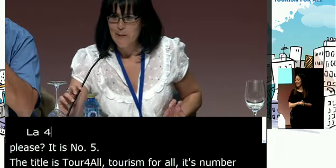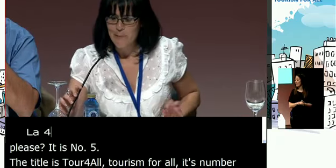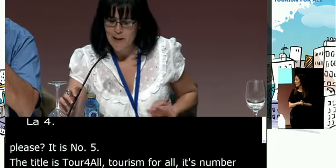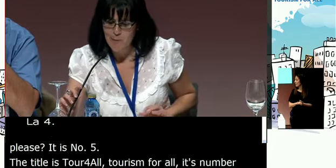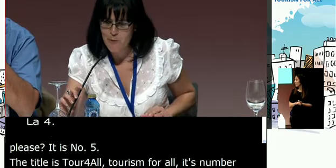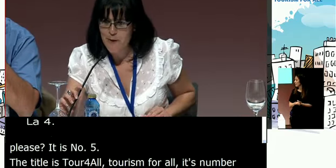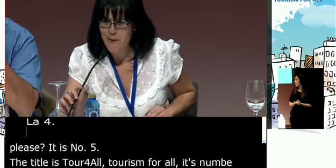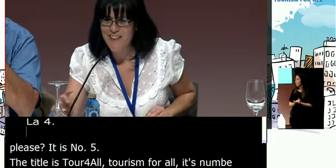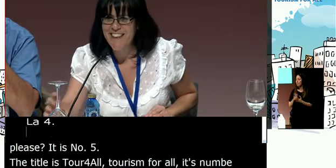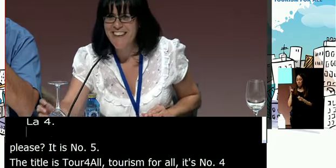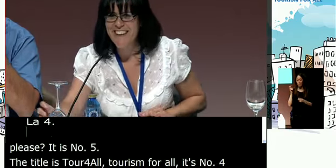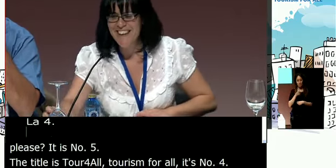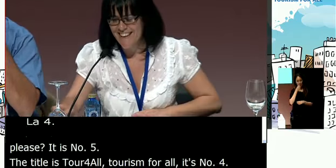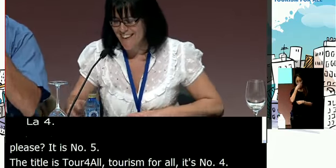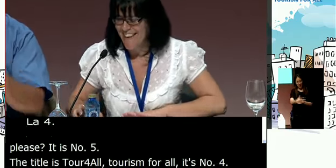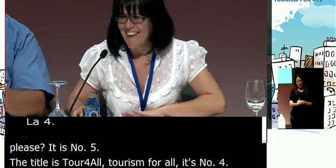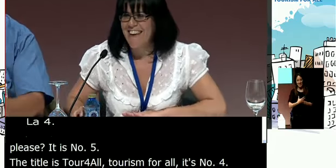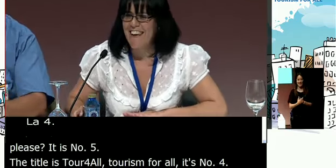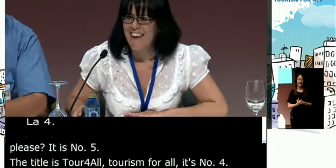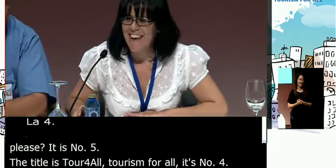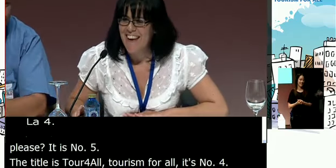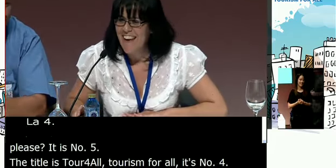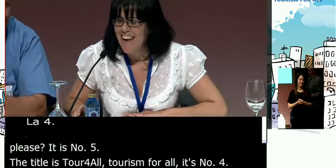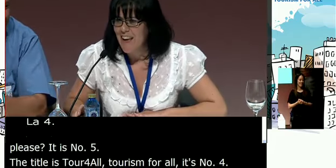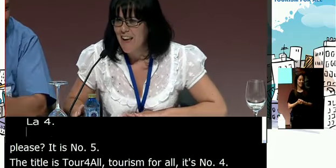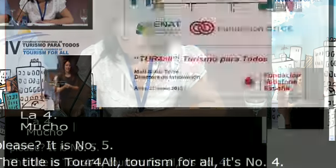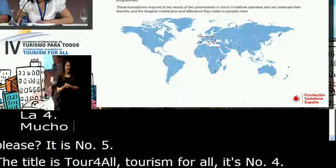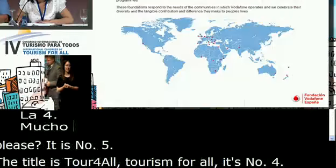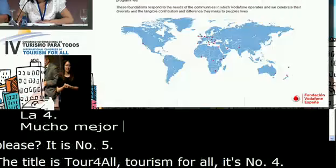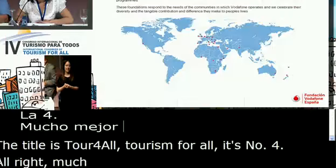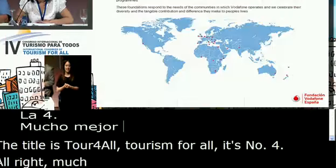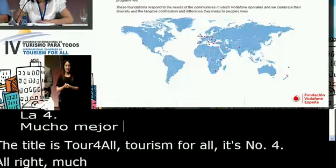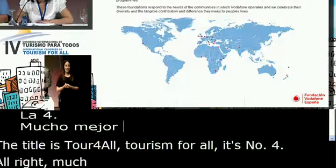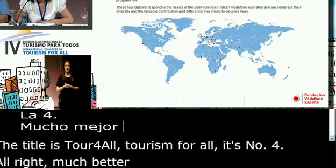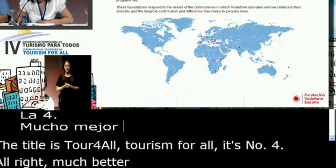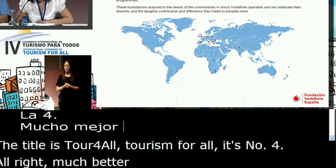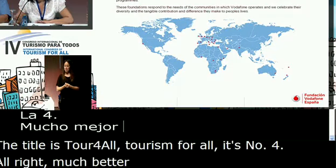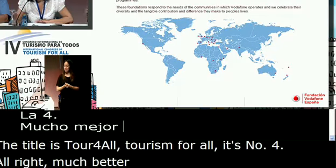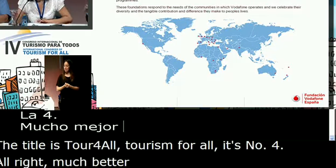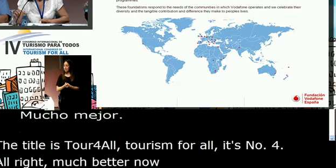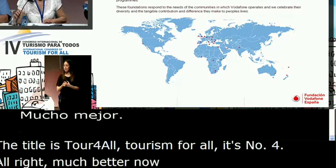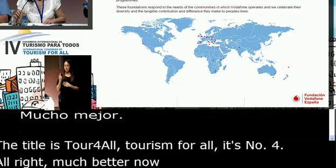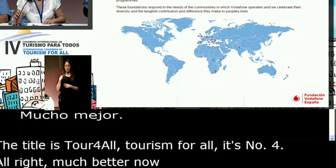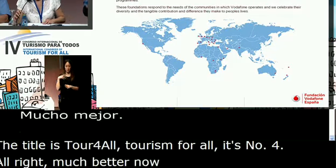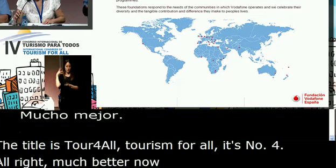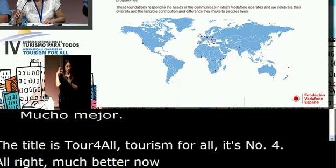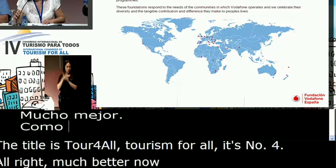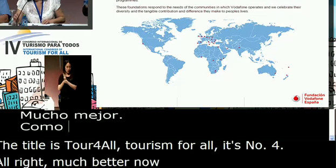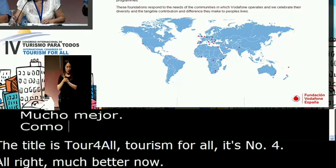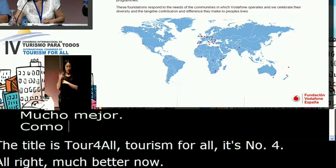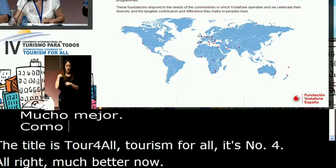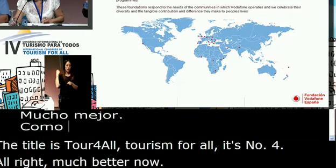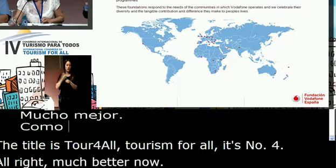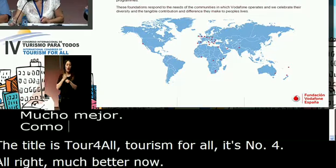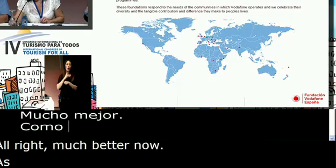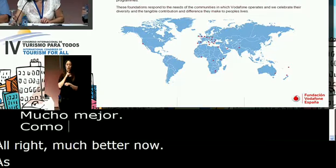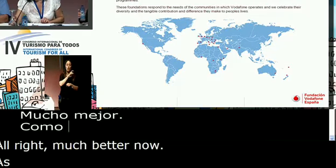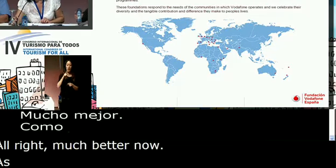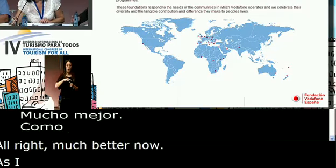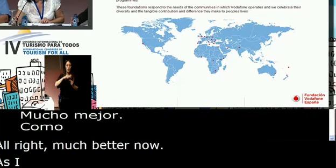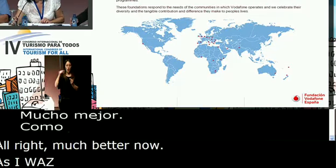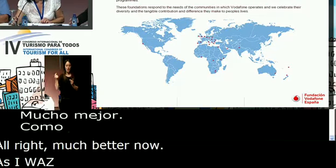Okay, much better now. As I was talking